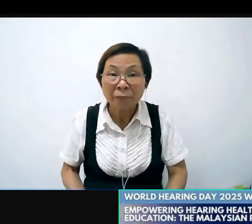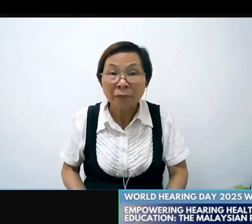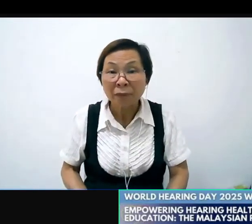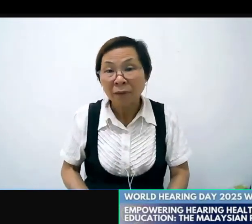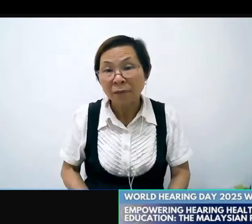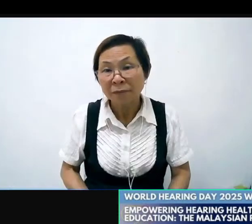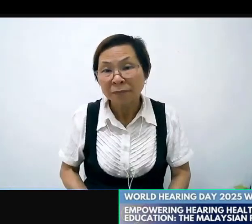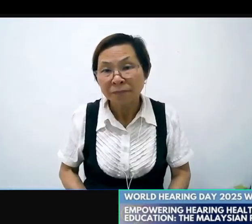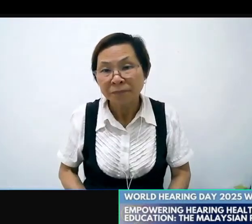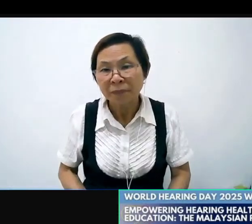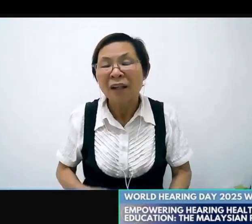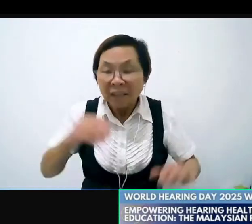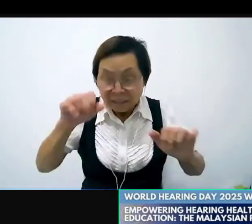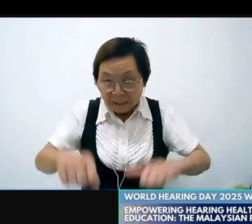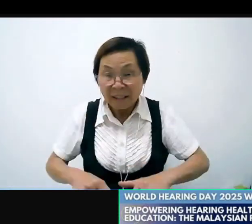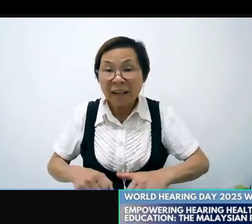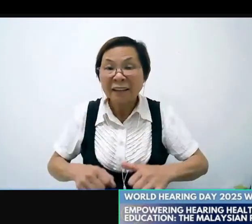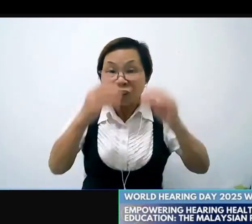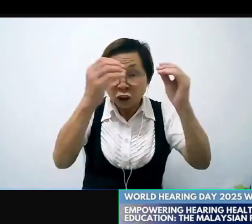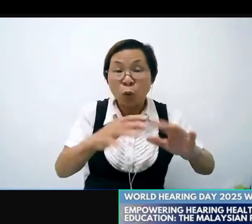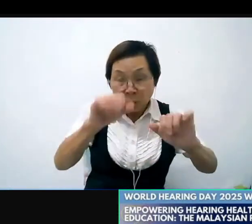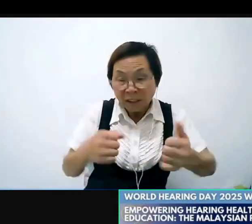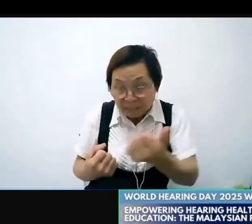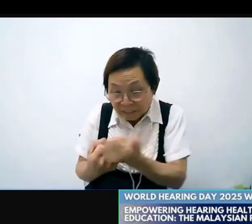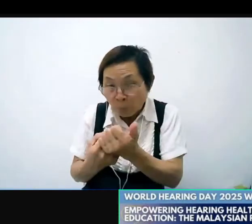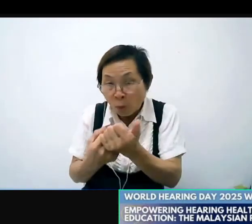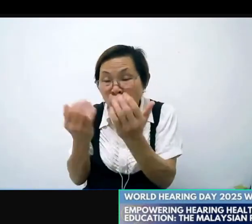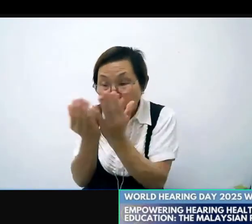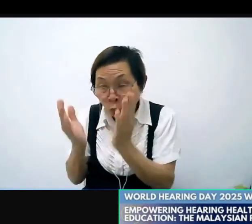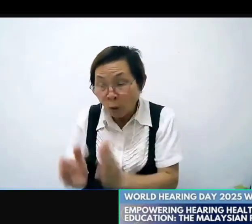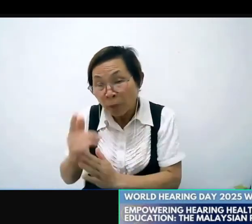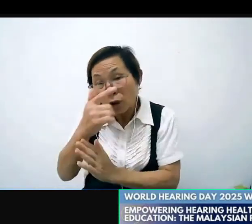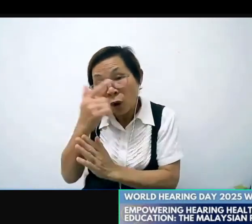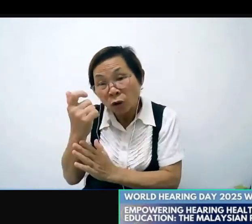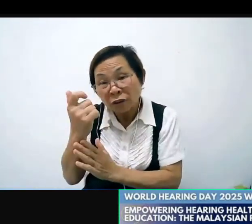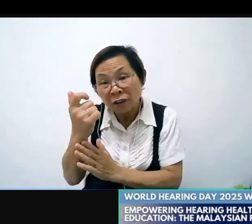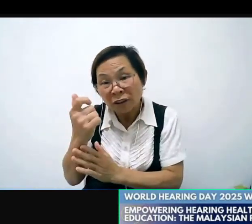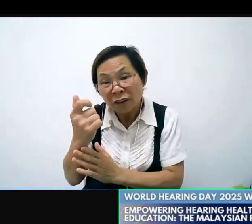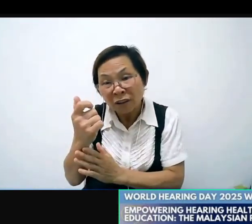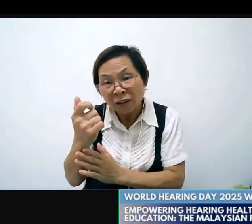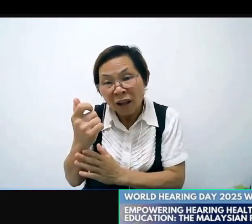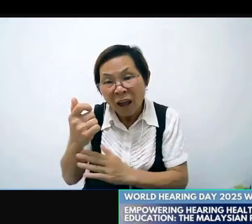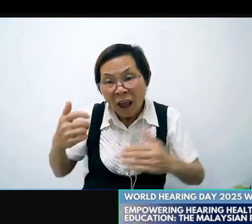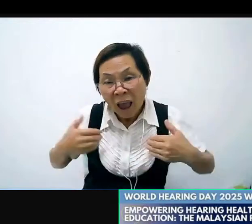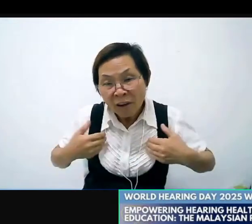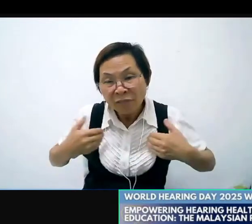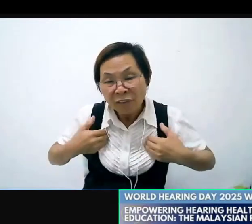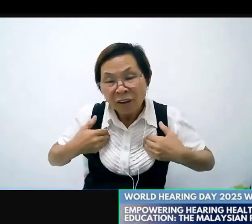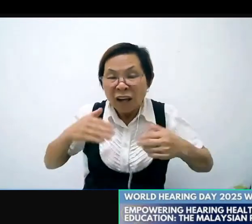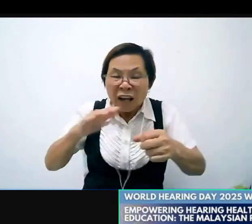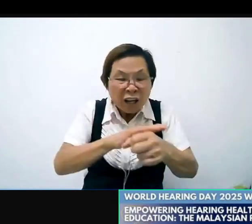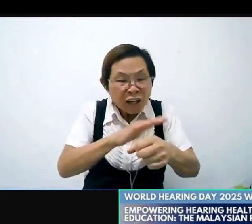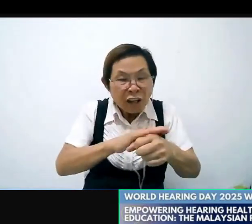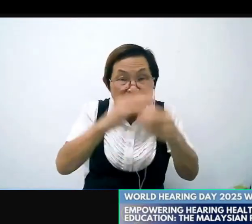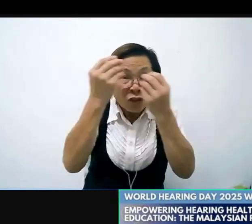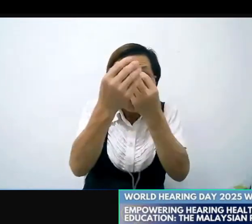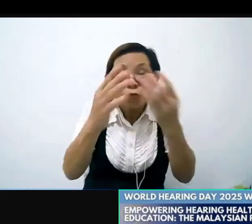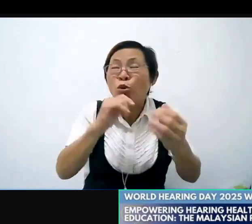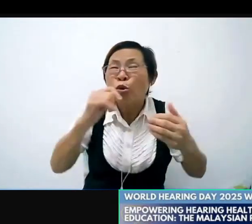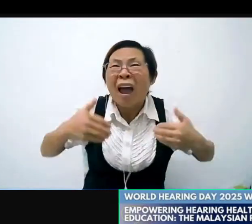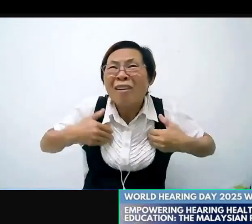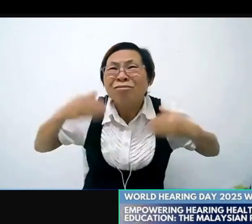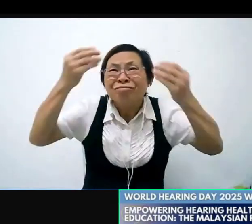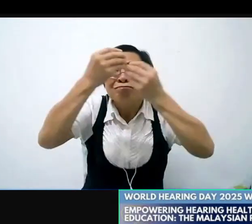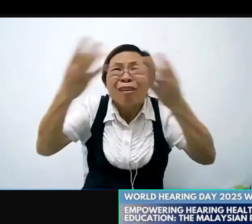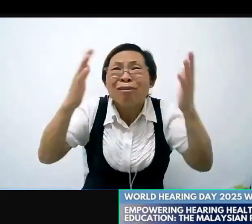can support the students because they also don't have adequate information about it. And most of